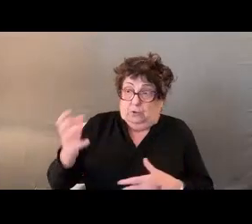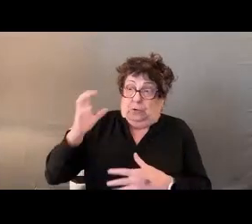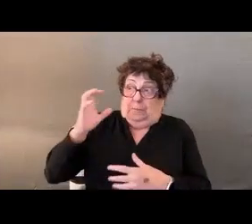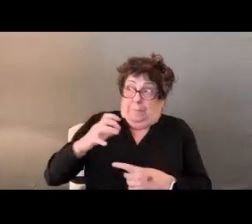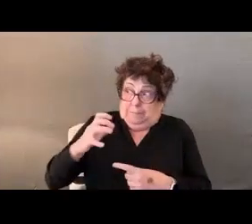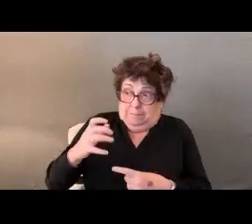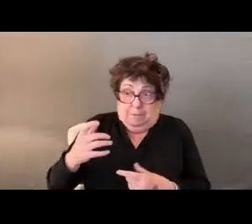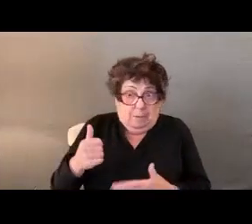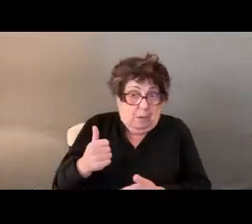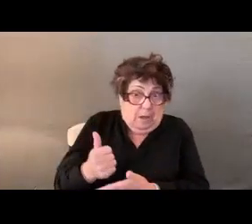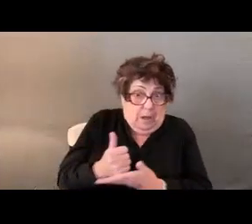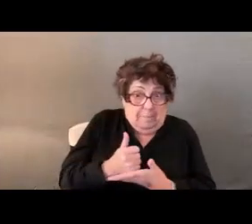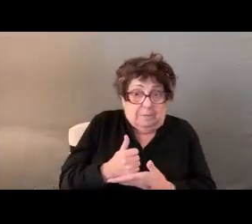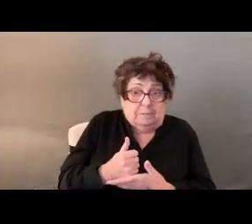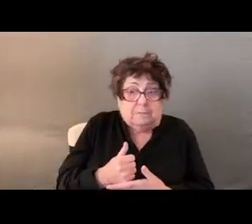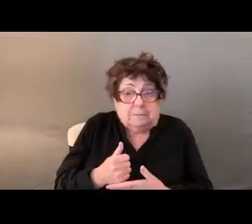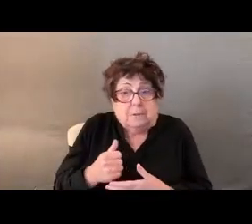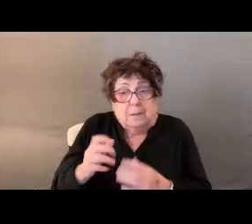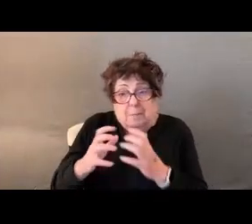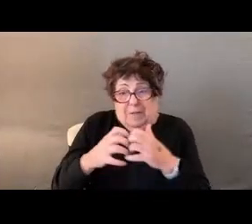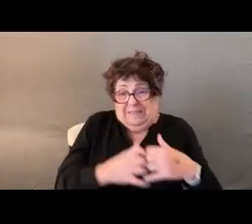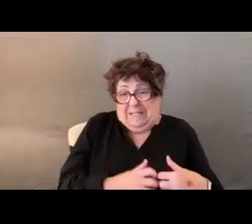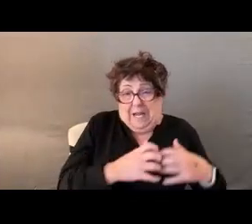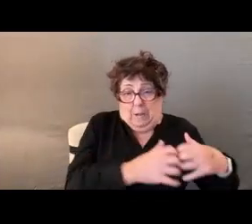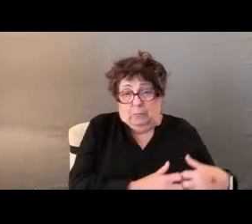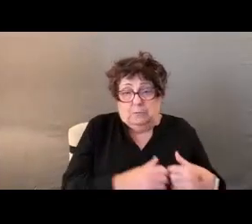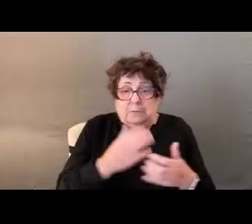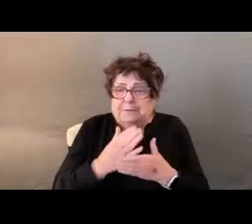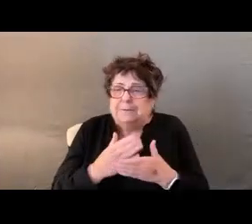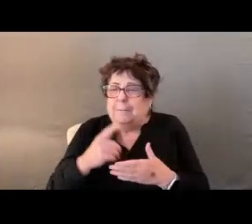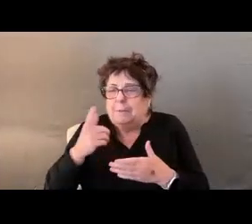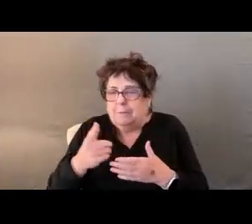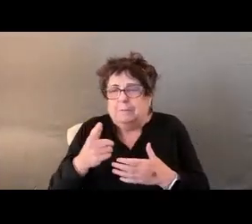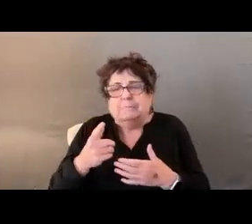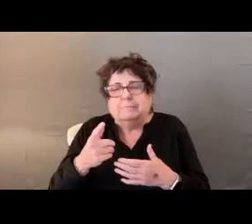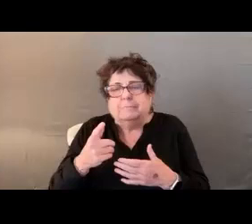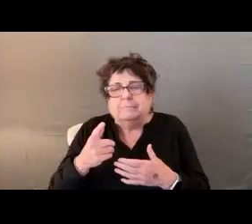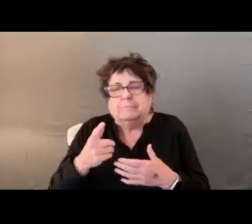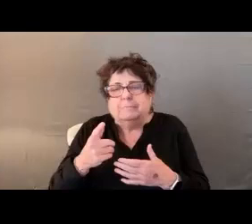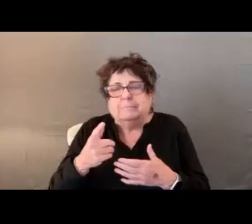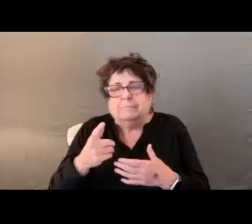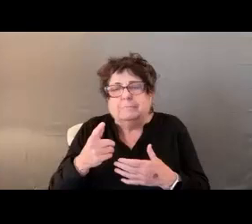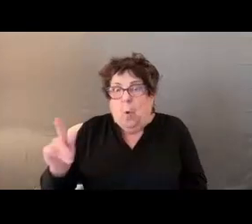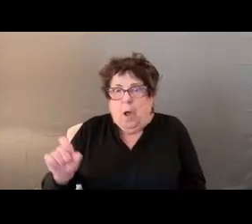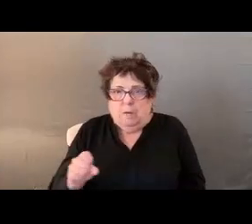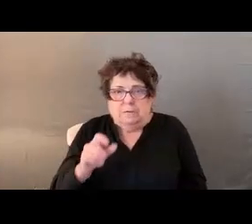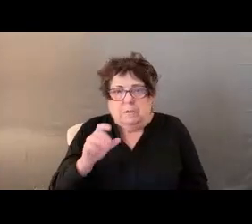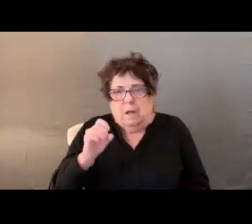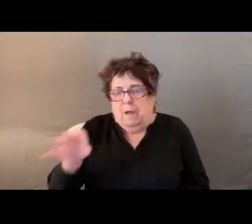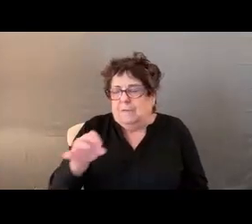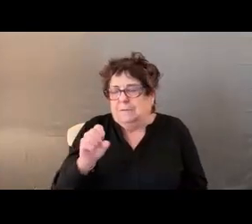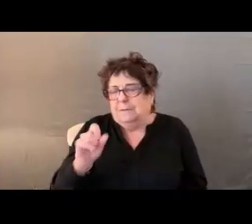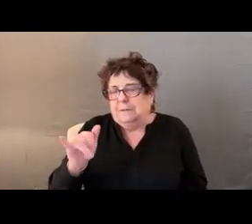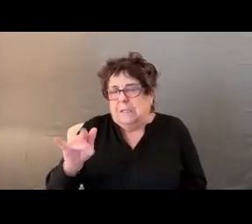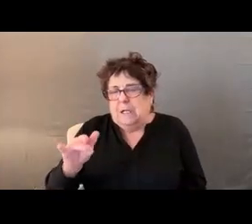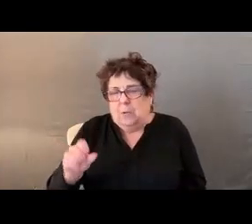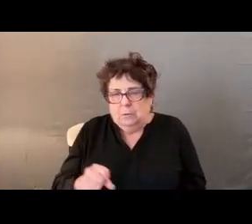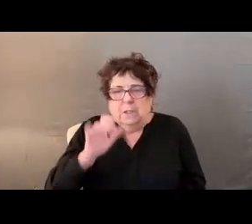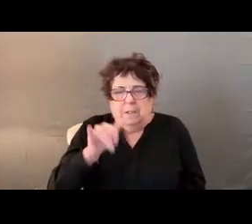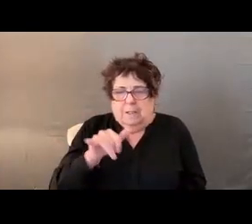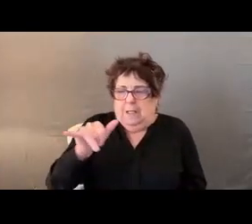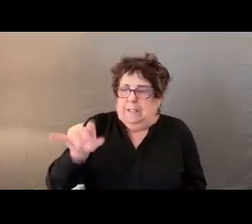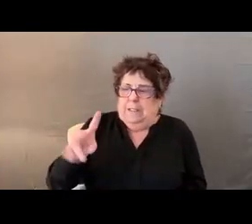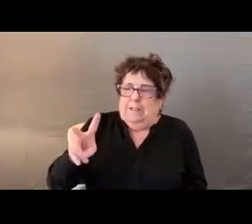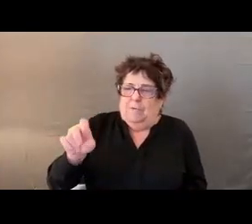those silos that Yvonne was describing earlier. Yeah, it's been mostly, I'd say, education has been the